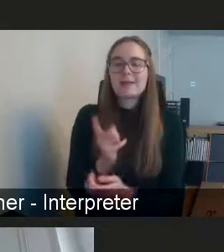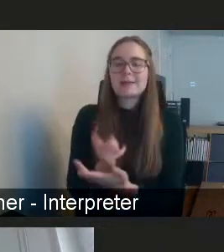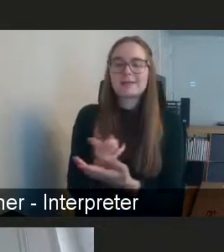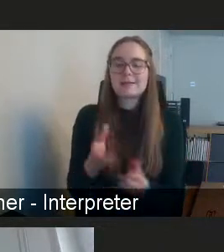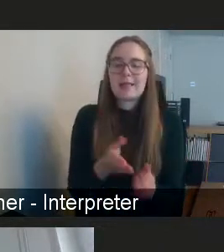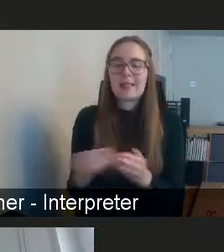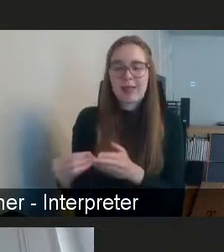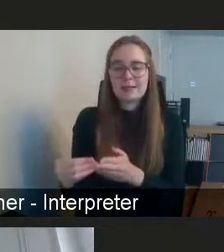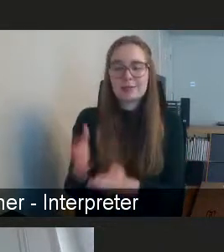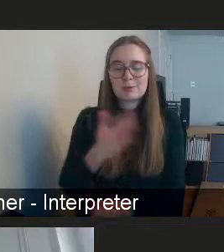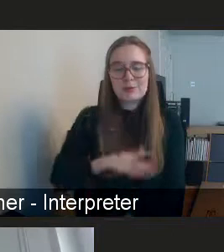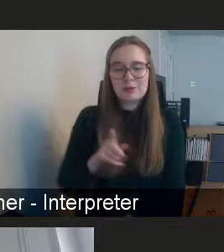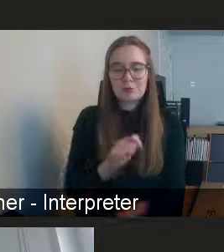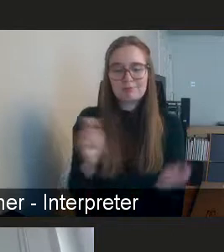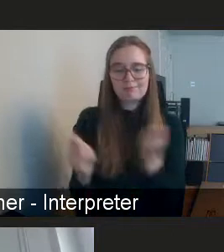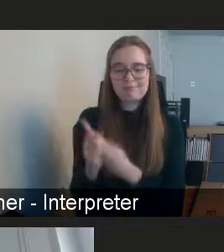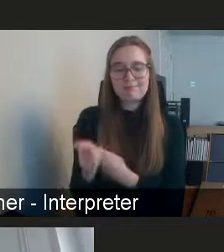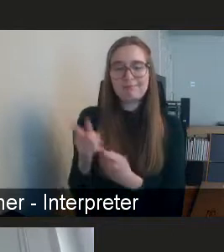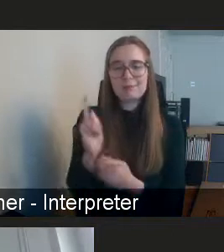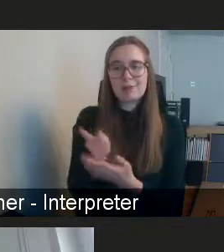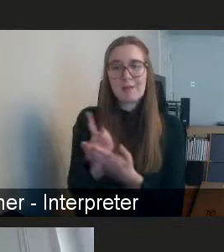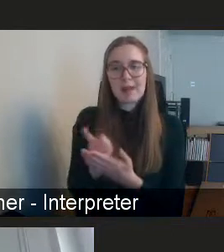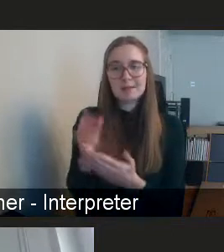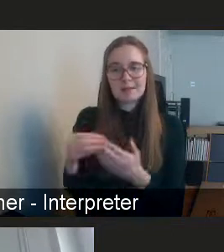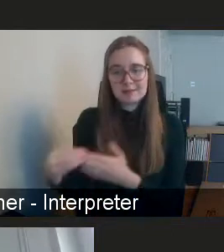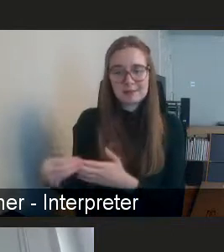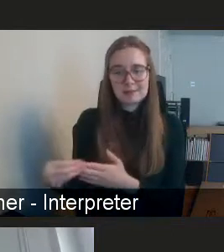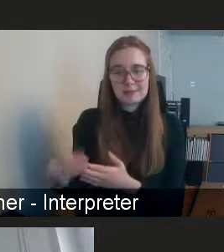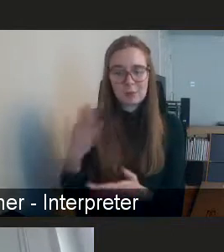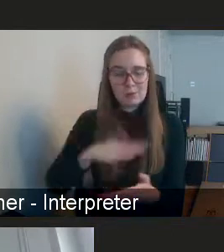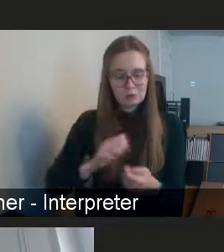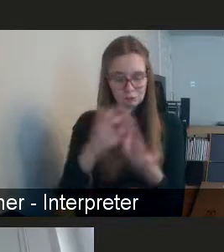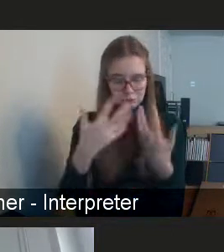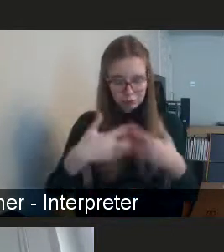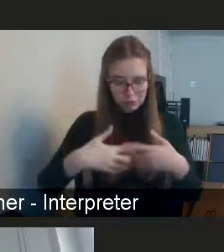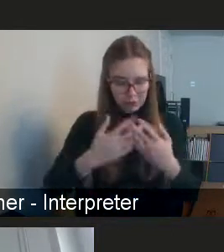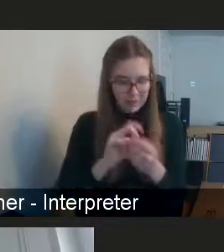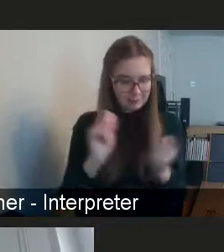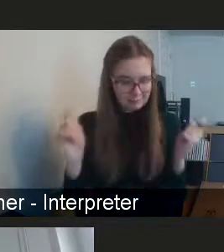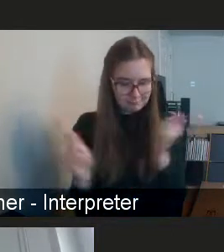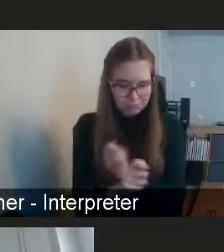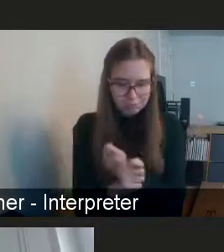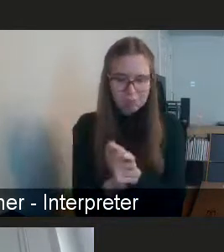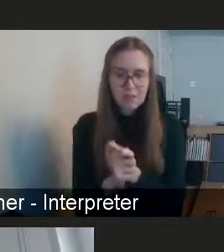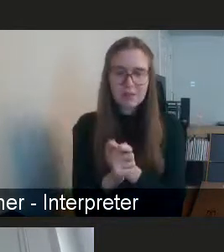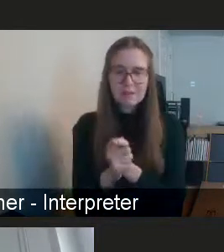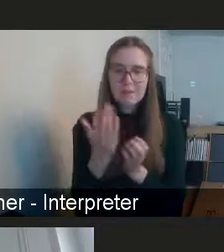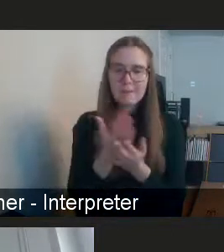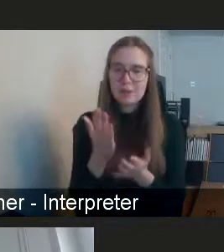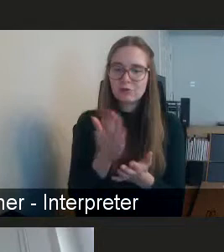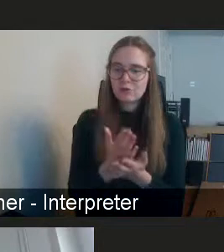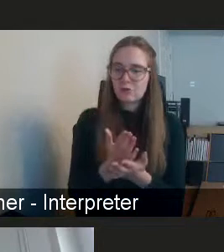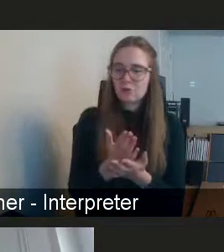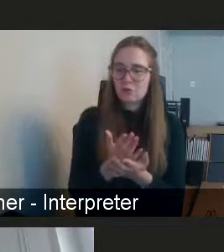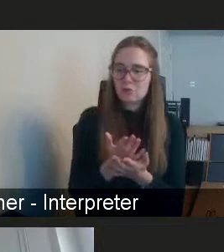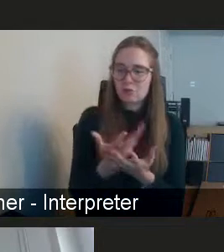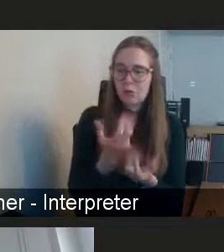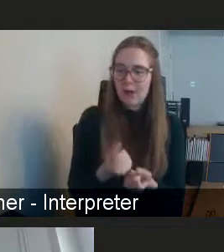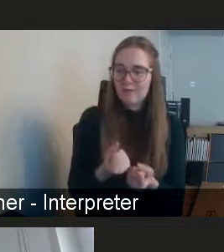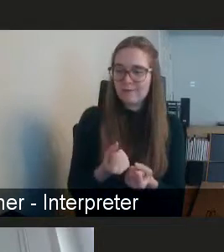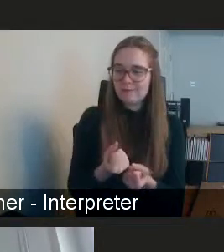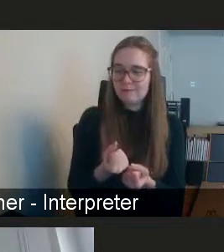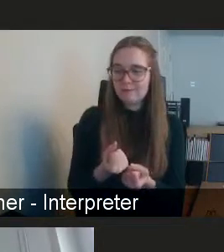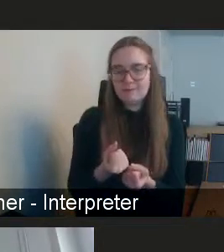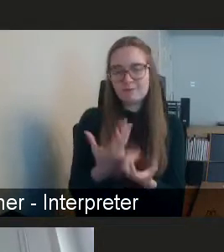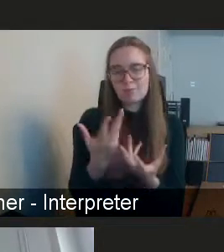really need to, I suppose, re-engineer the entire way that we're doing it if we're actually going to, you know, kind of get into a position where